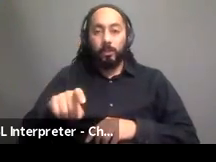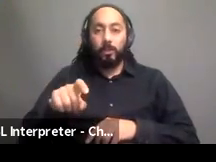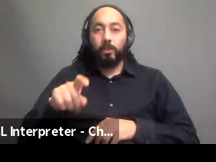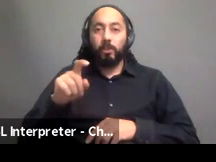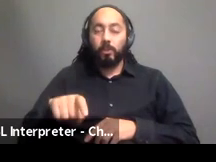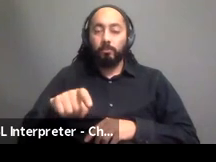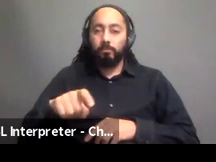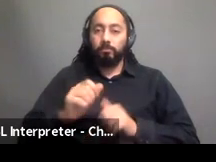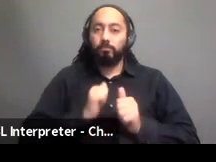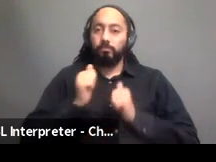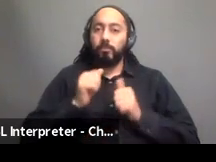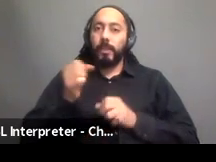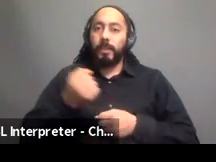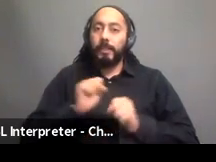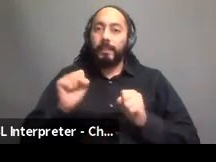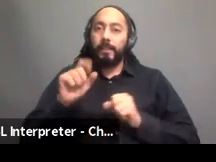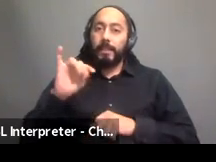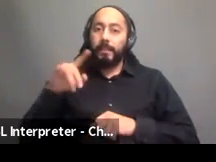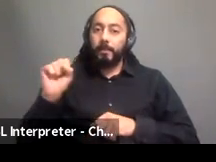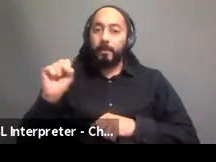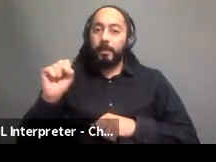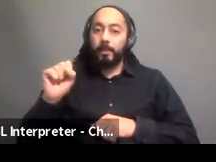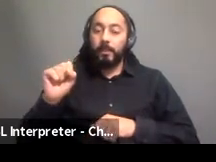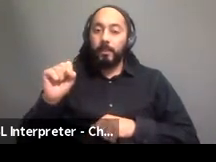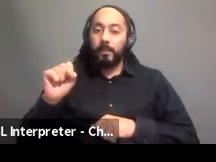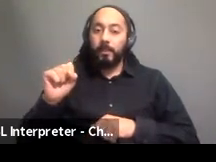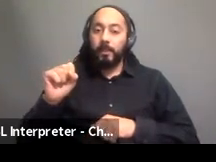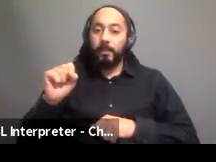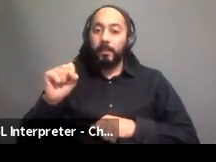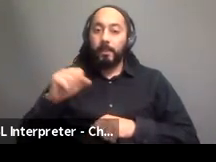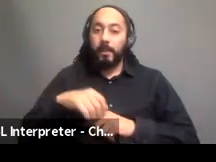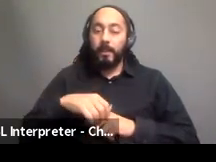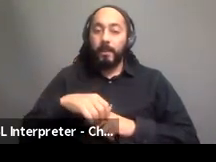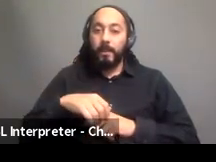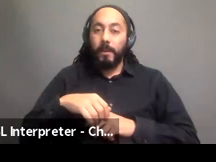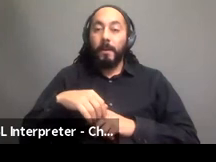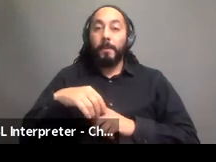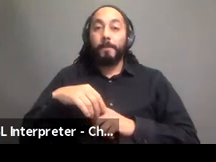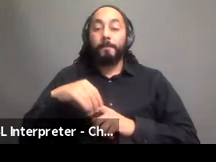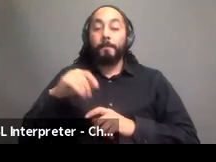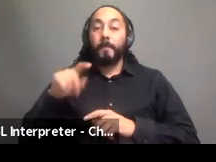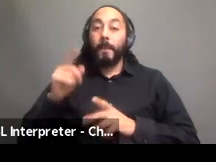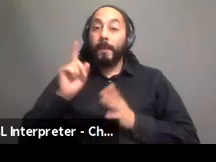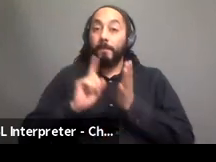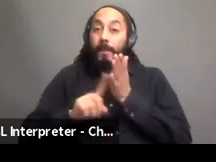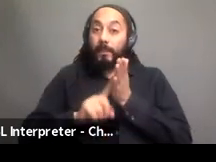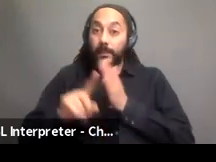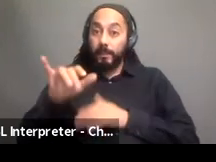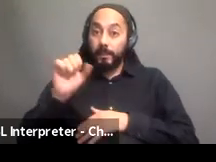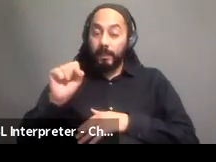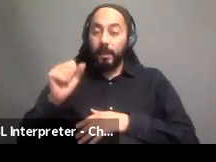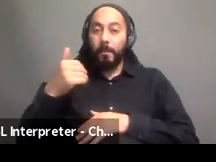that the employer on the interim level, while they do their investigation, they have an obligation to